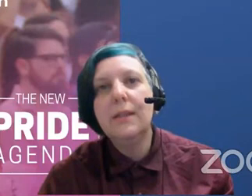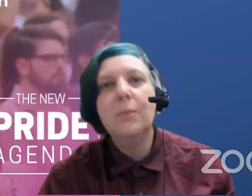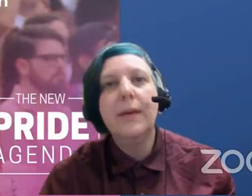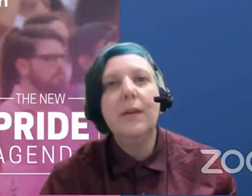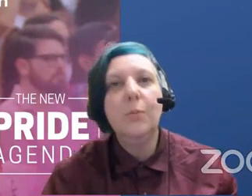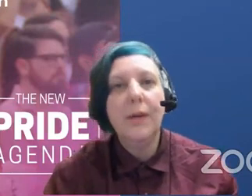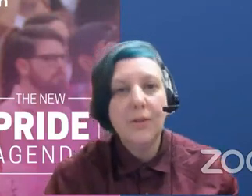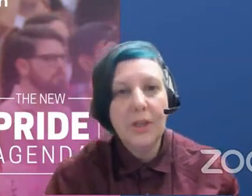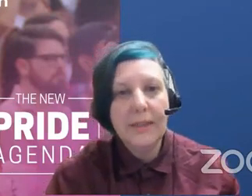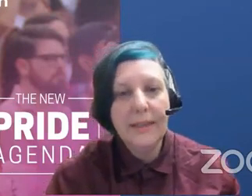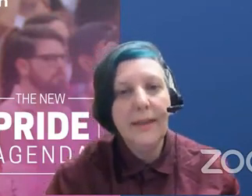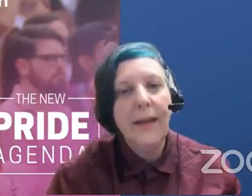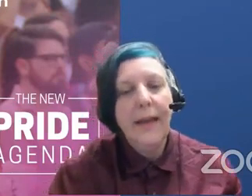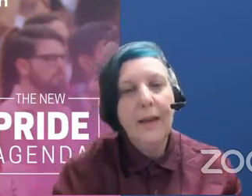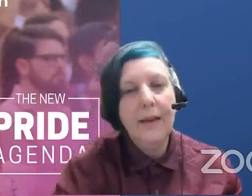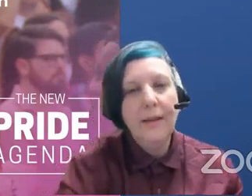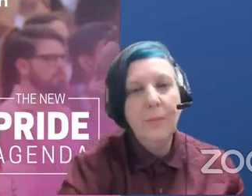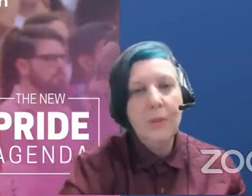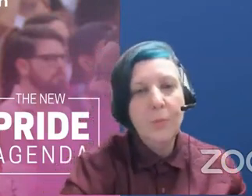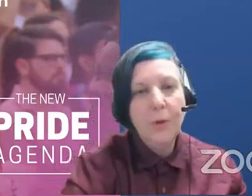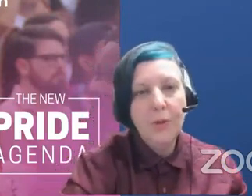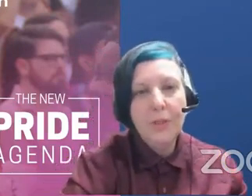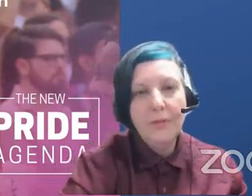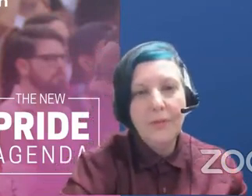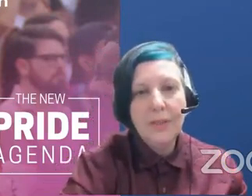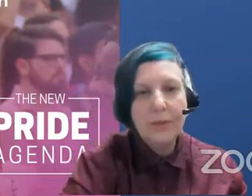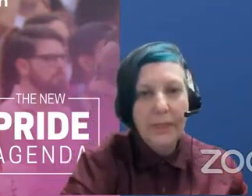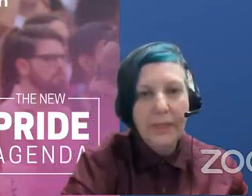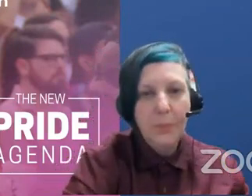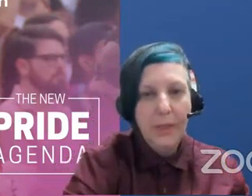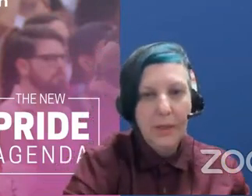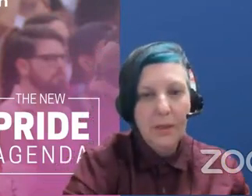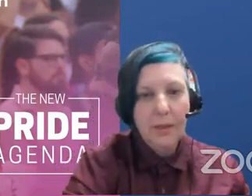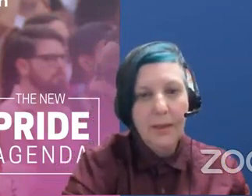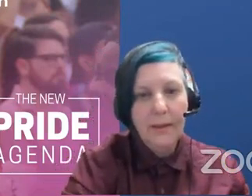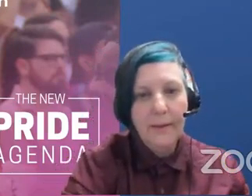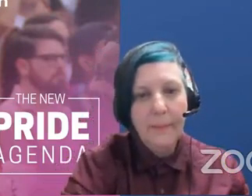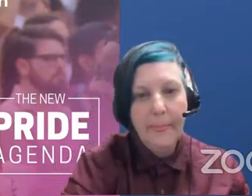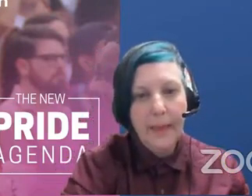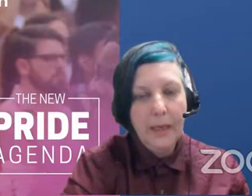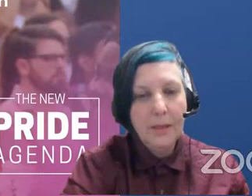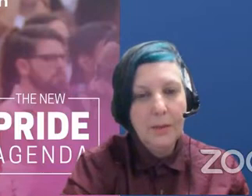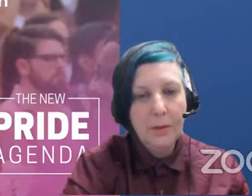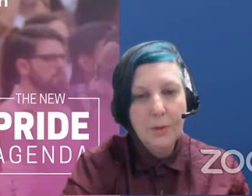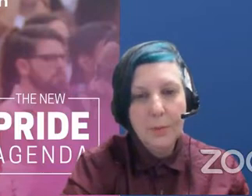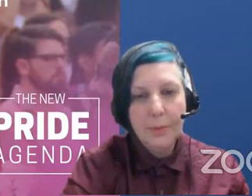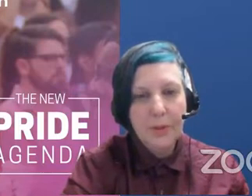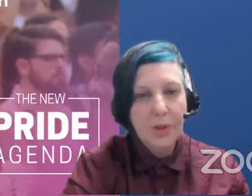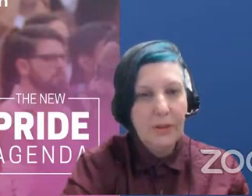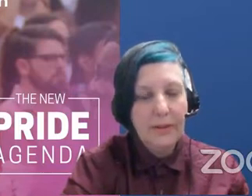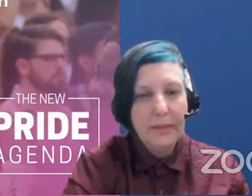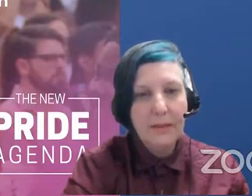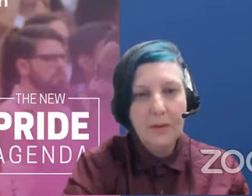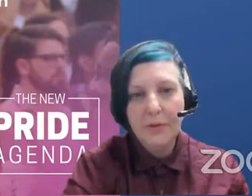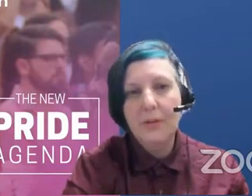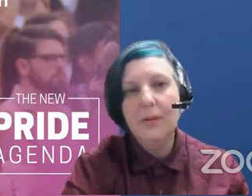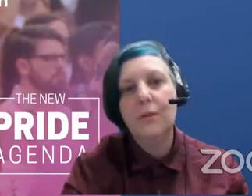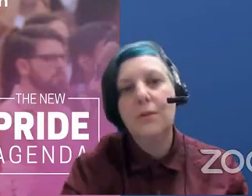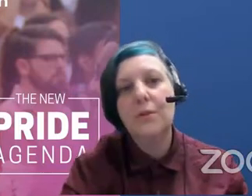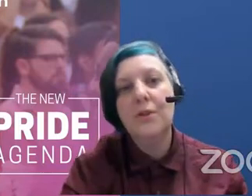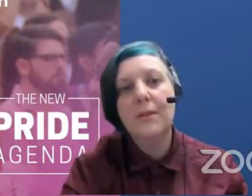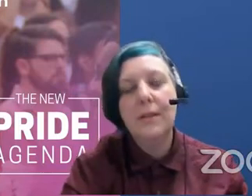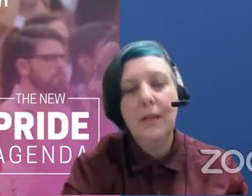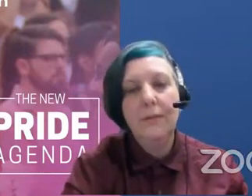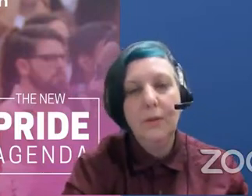different work done by New Pride Agenda. But tomorrow, Christopher Street Pier, and also please share this